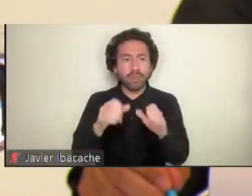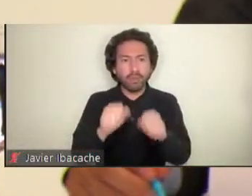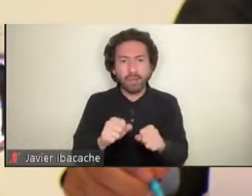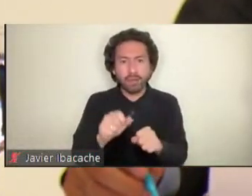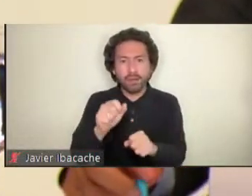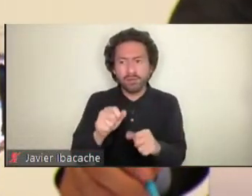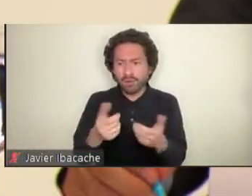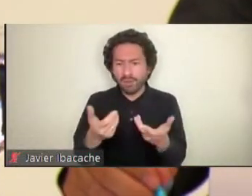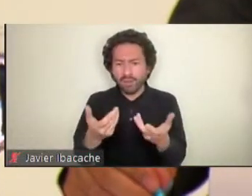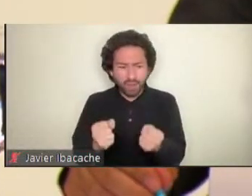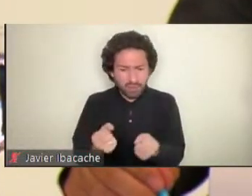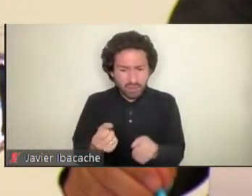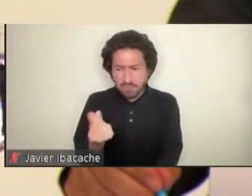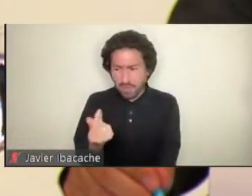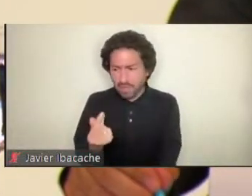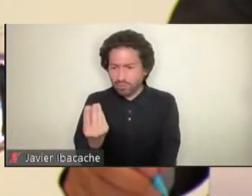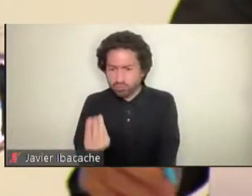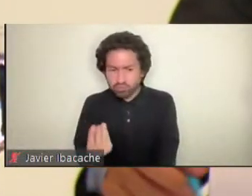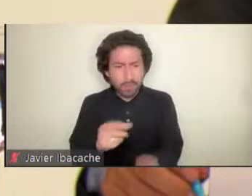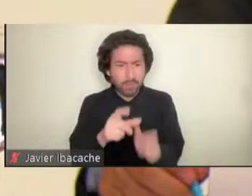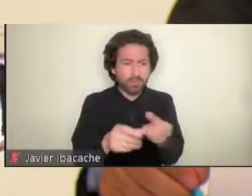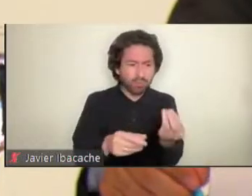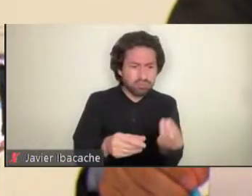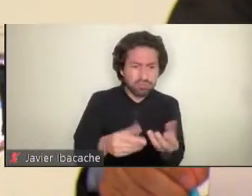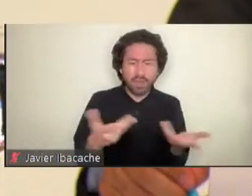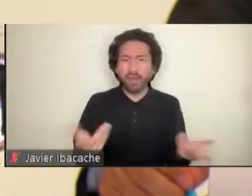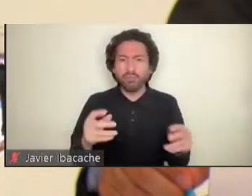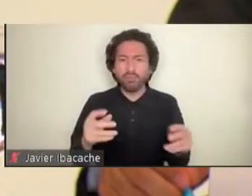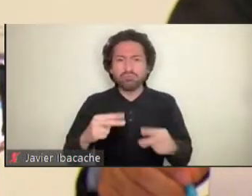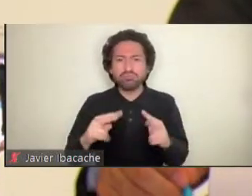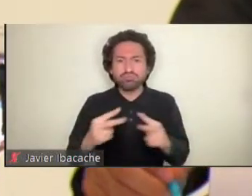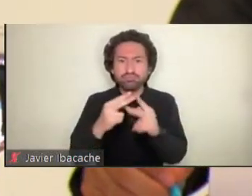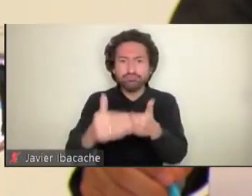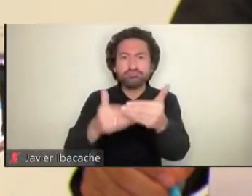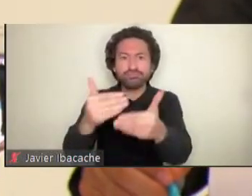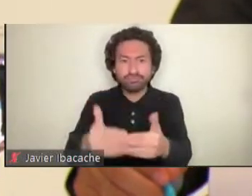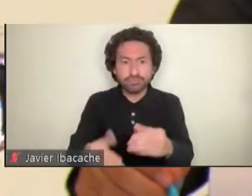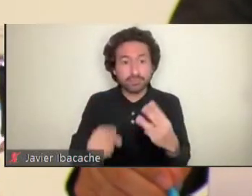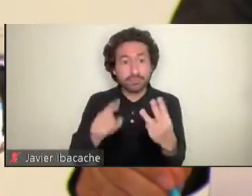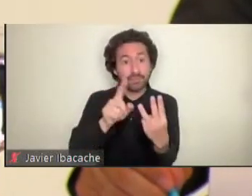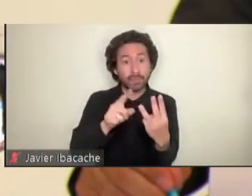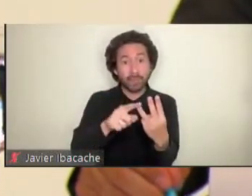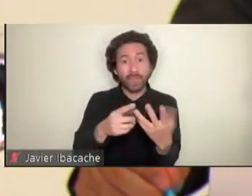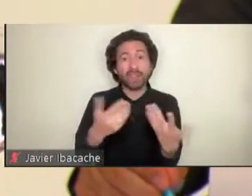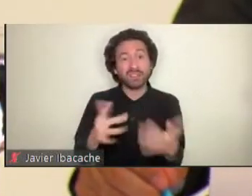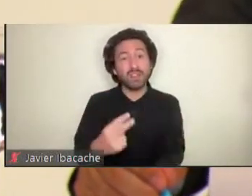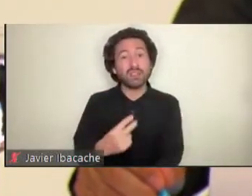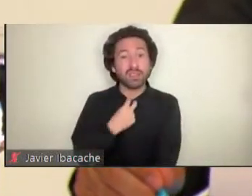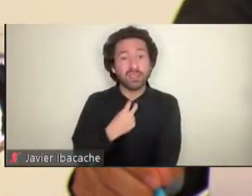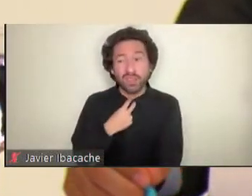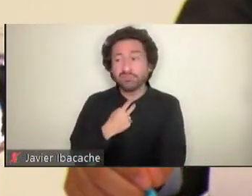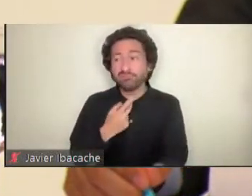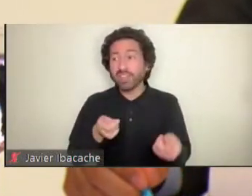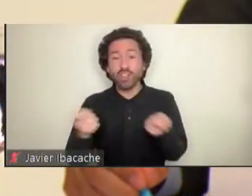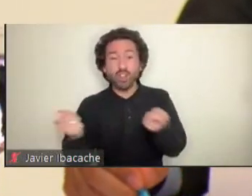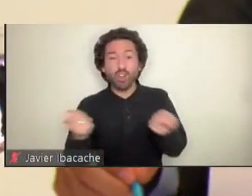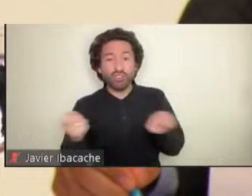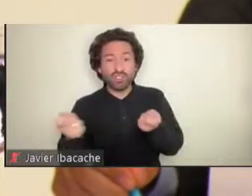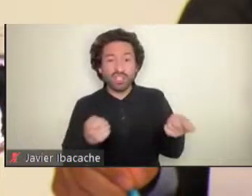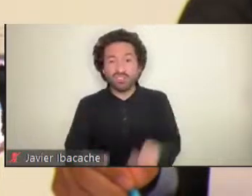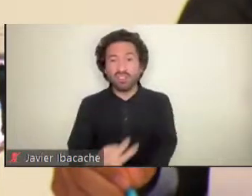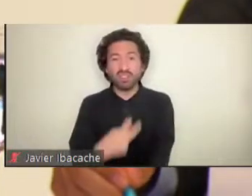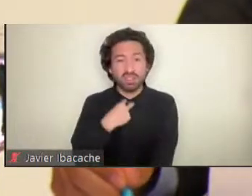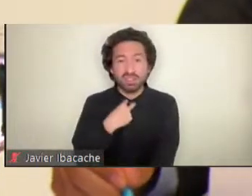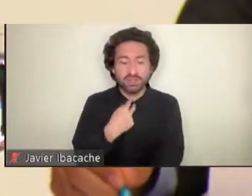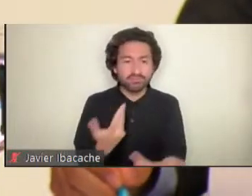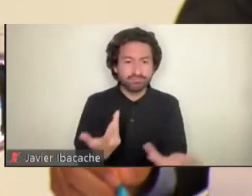little resources? How can we develop with little resources? And the third is the coordination